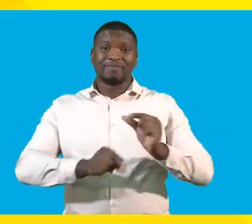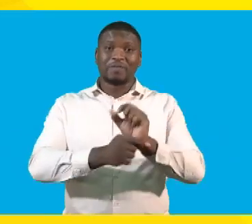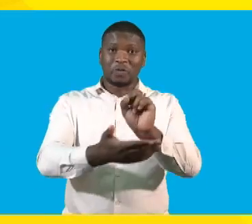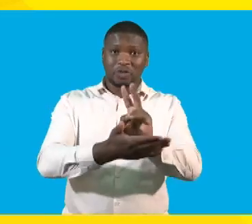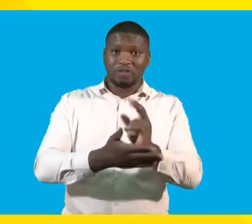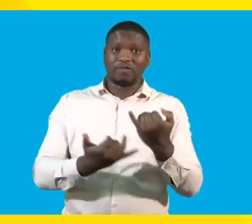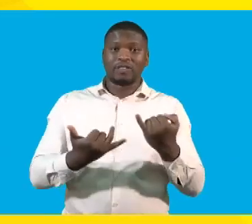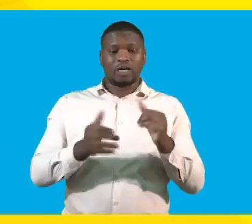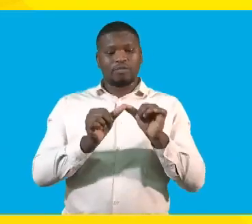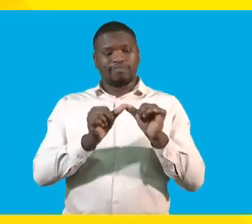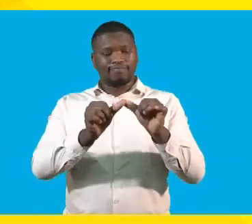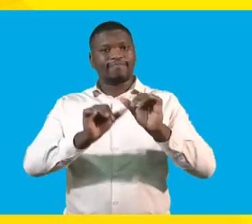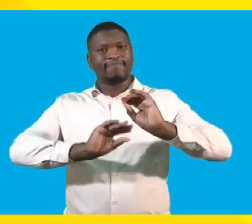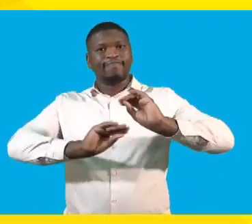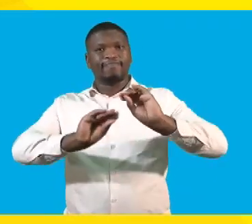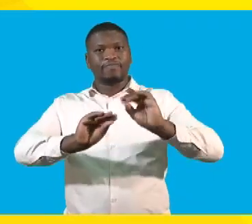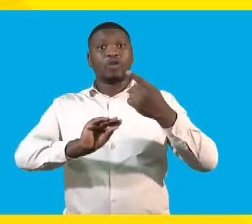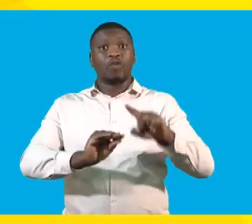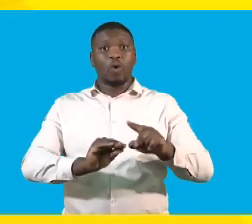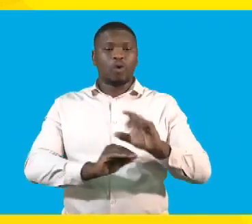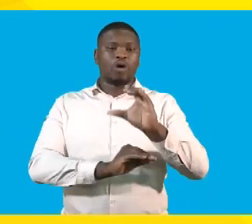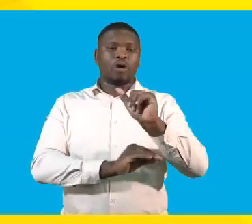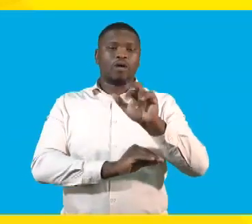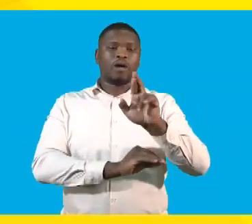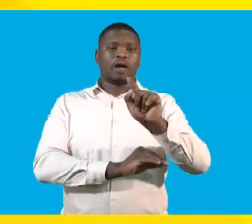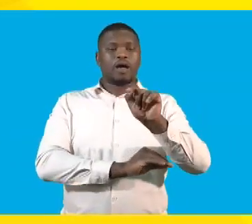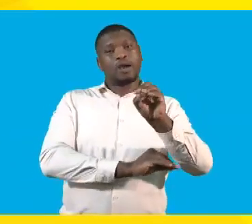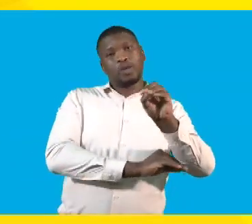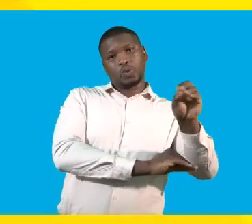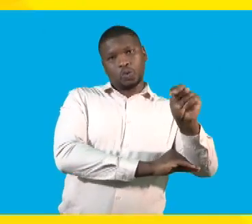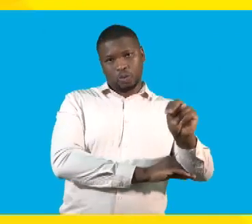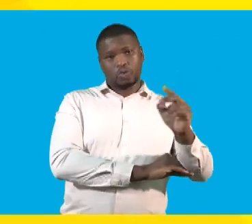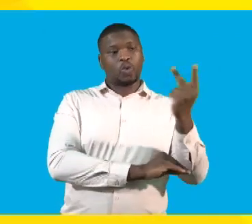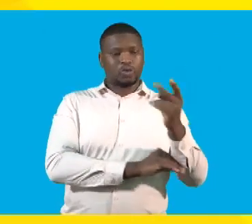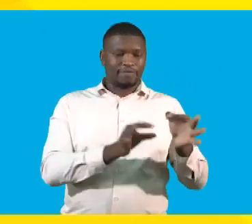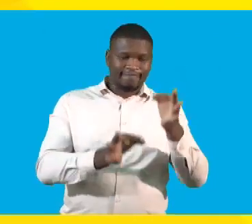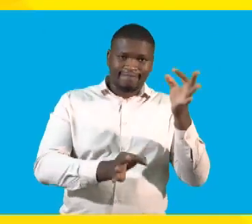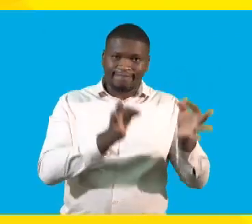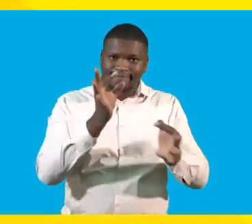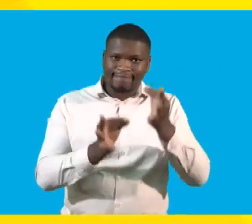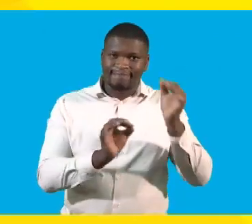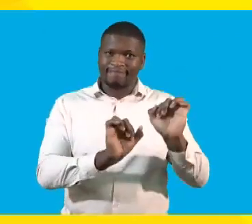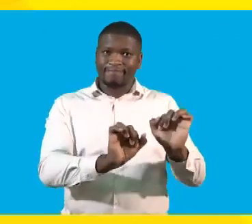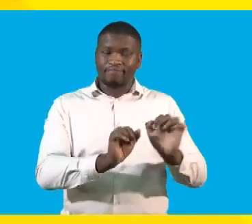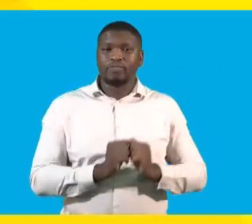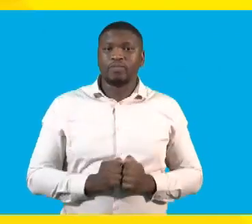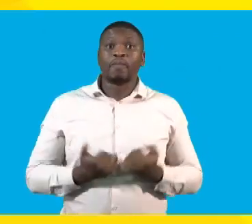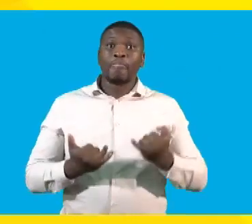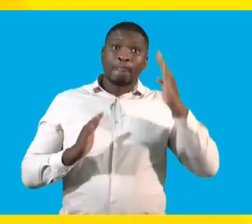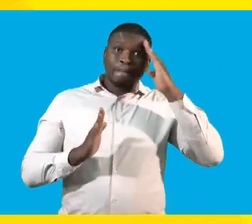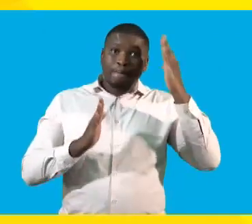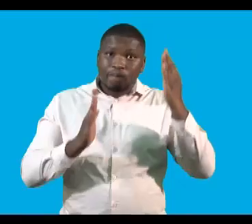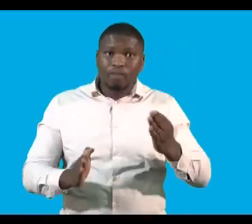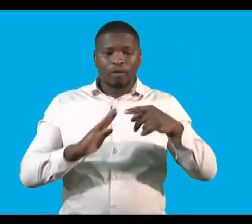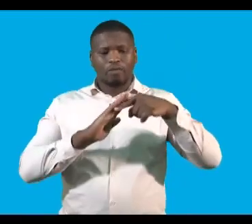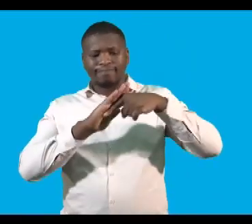Welcome back, grade 12s. Let's continue with our lesson on cartoons and the analysis of cartoons. Now we're going to focus